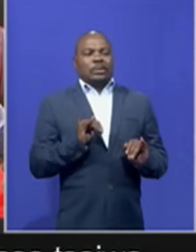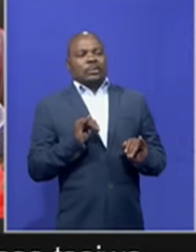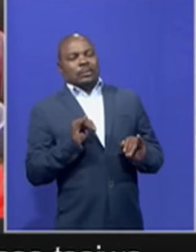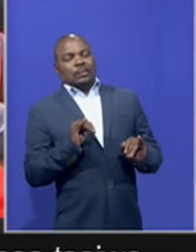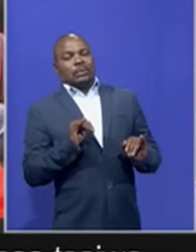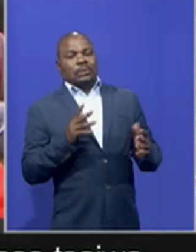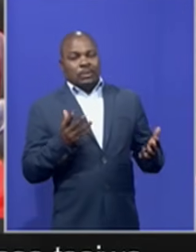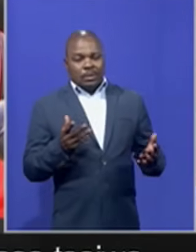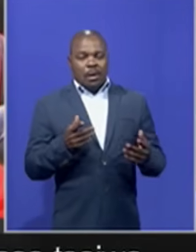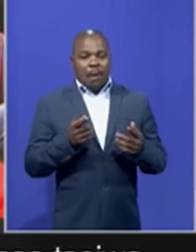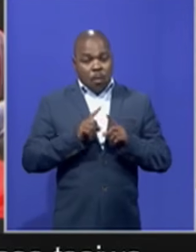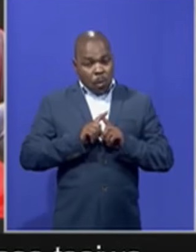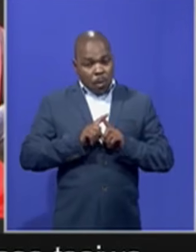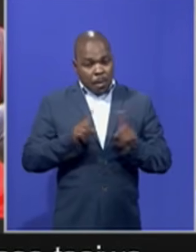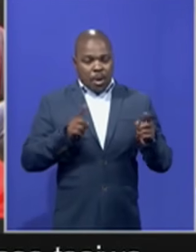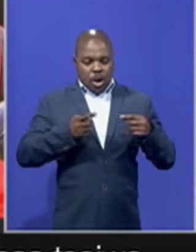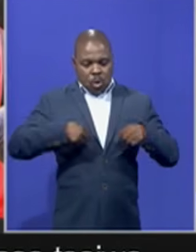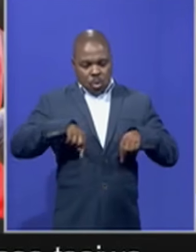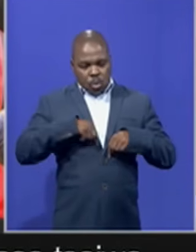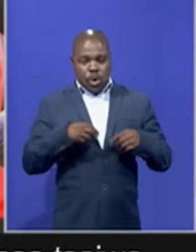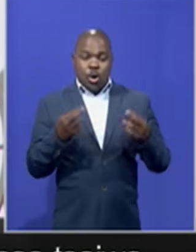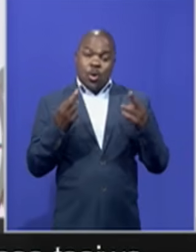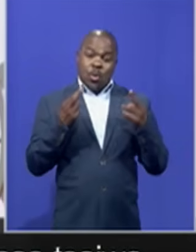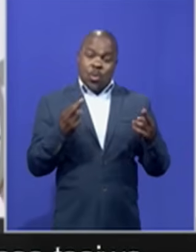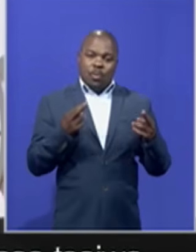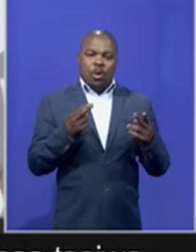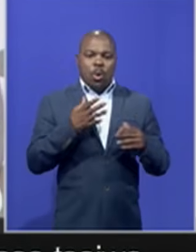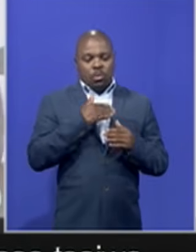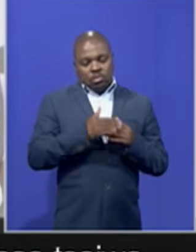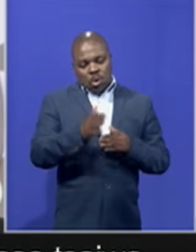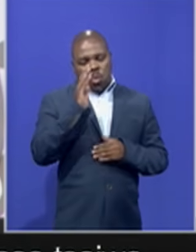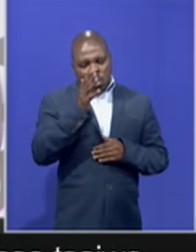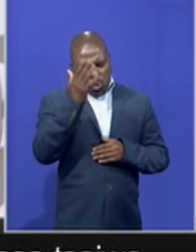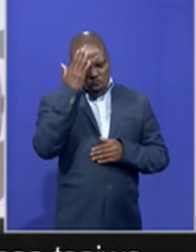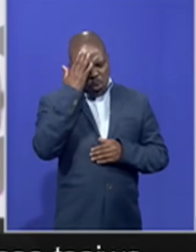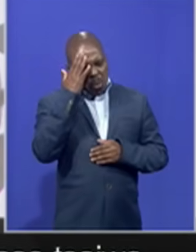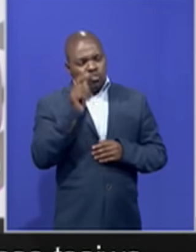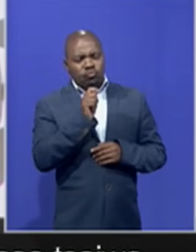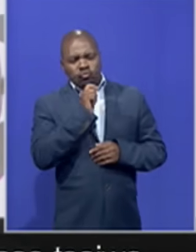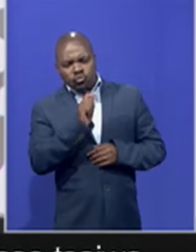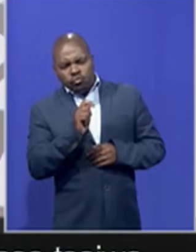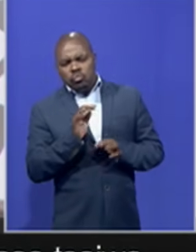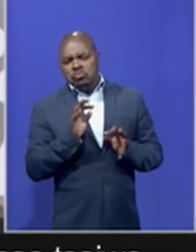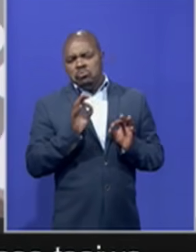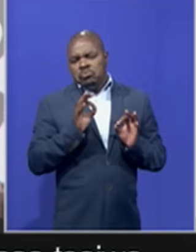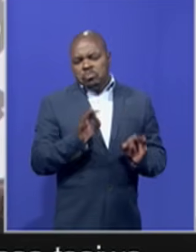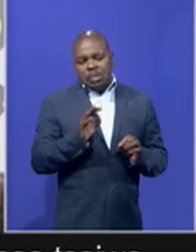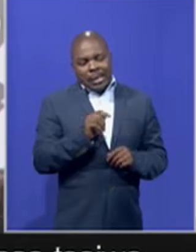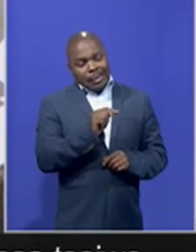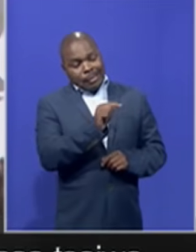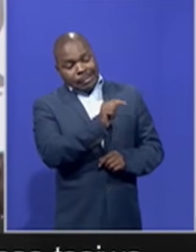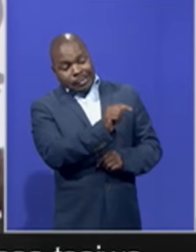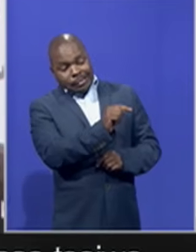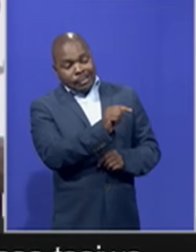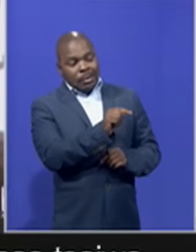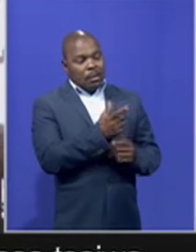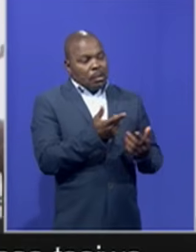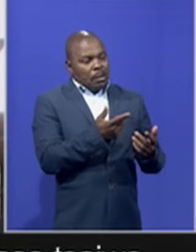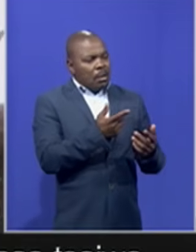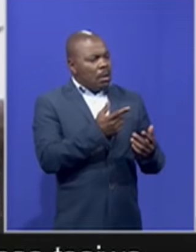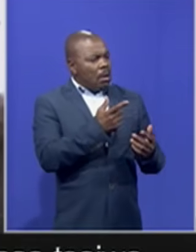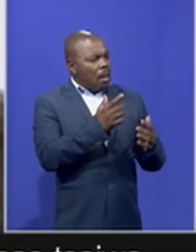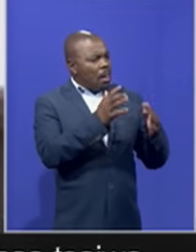are hoping that we will know the truth as to whether there was a real reason